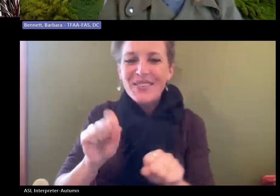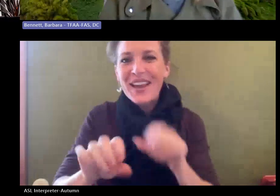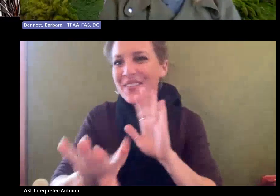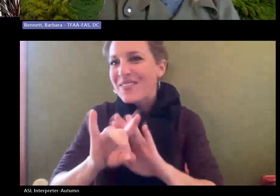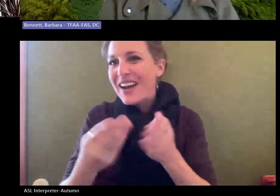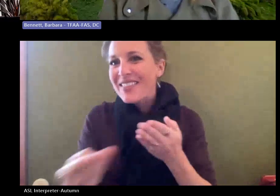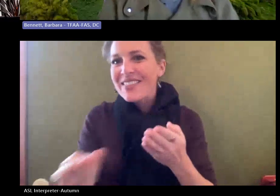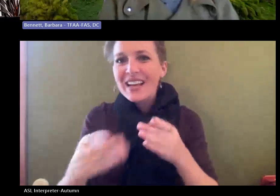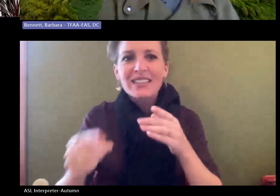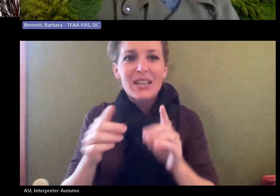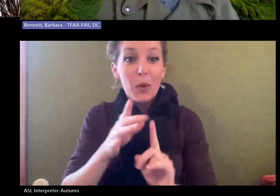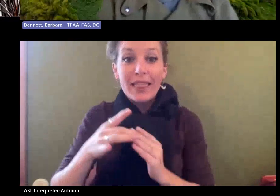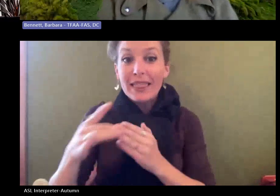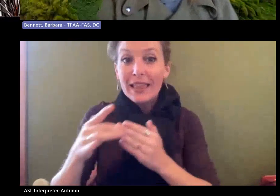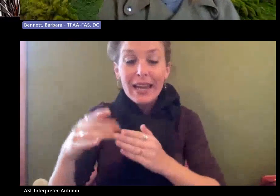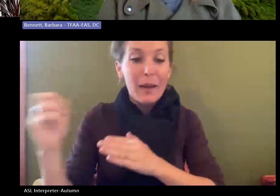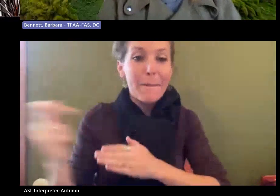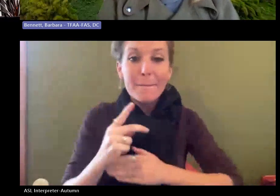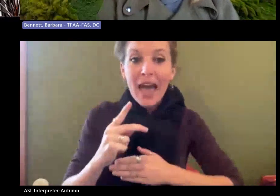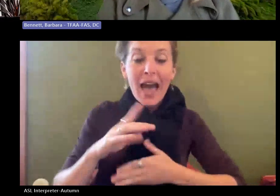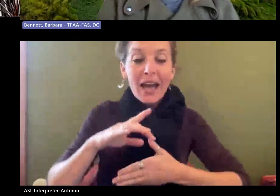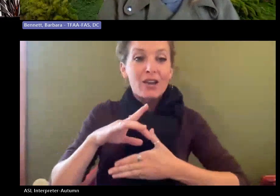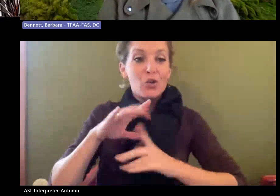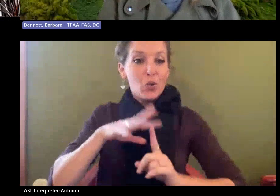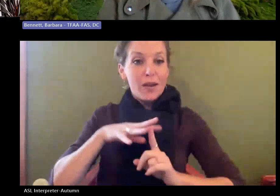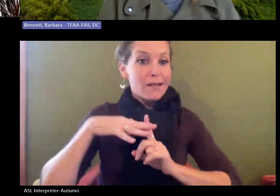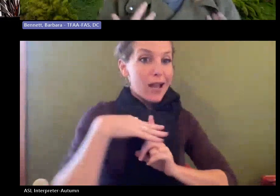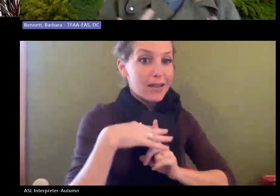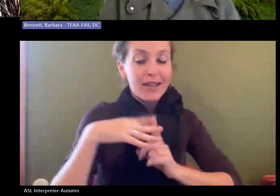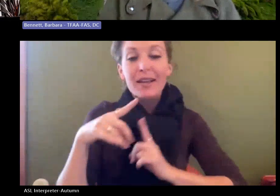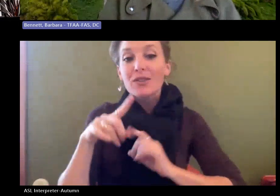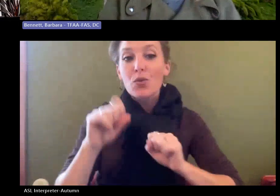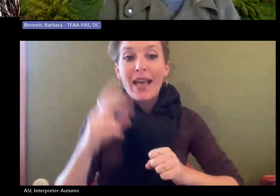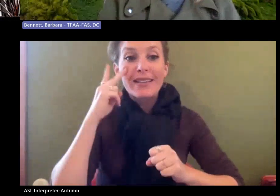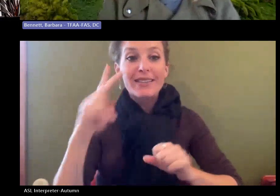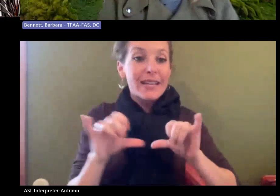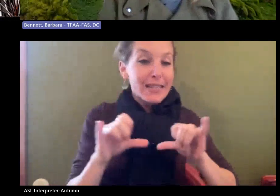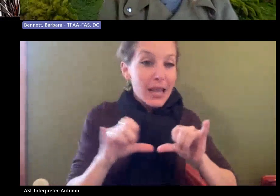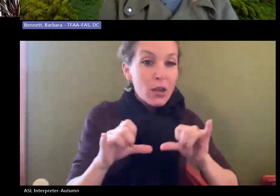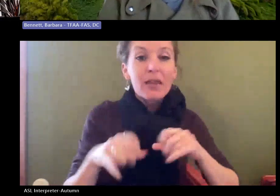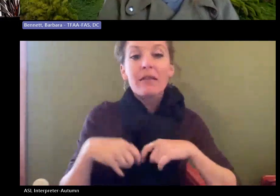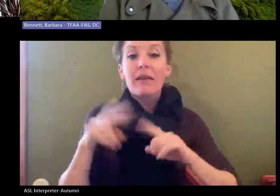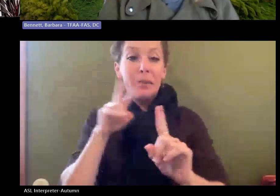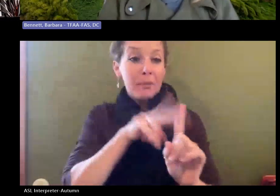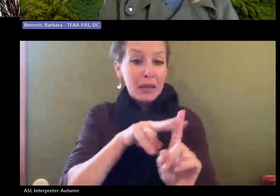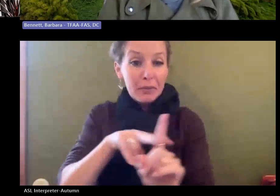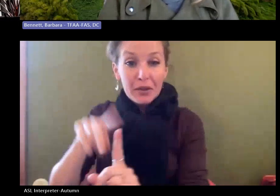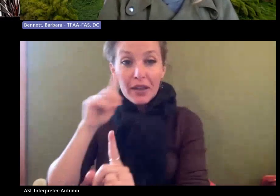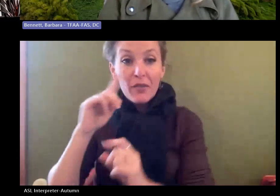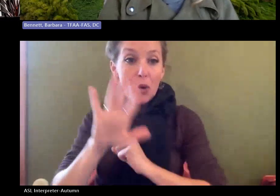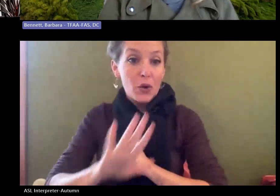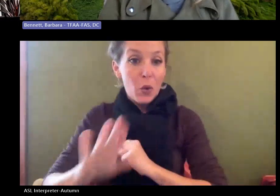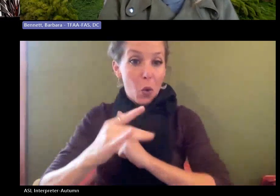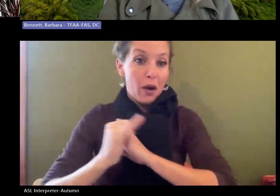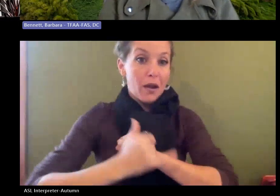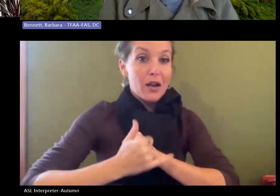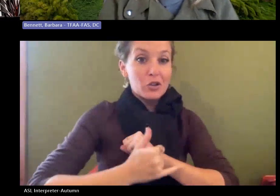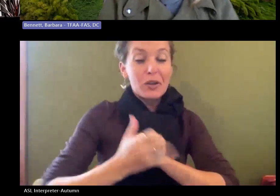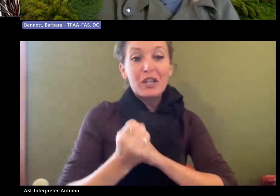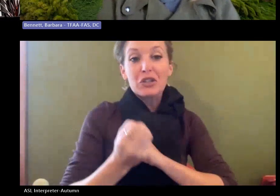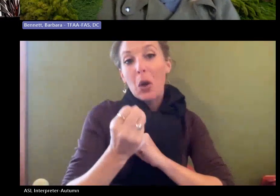back to contacts, and you can look at scalability. You can look at applicability for your own country. So I just want to plug that